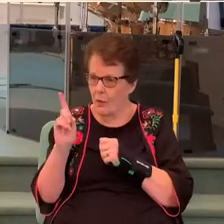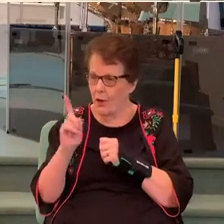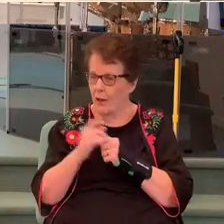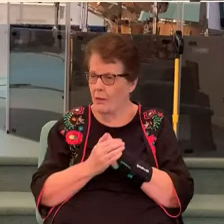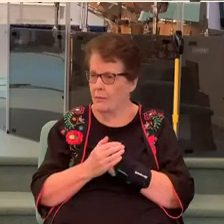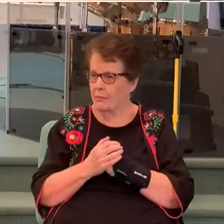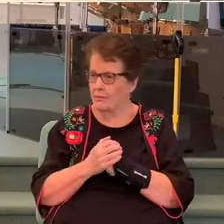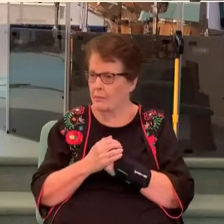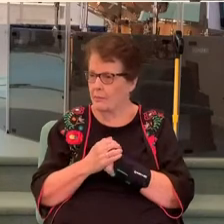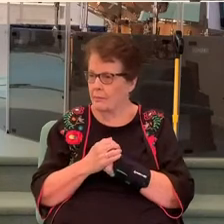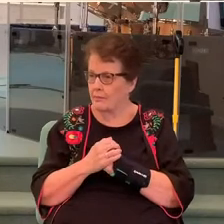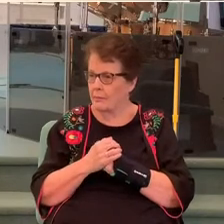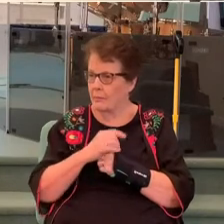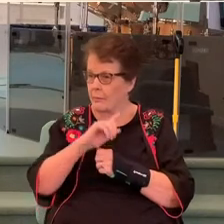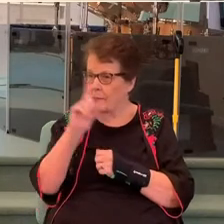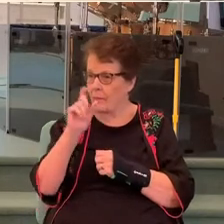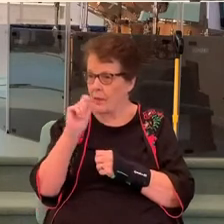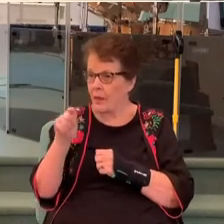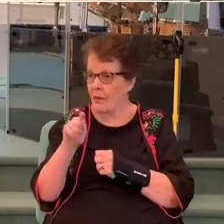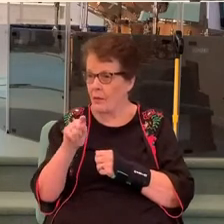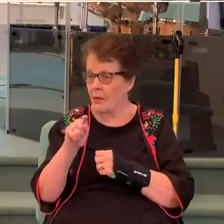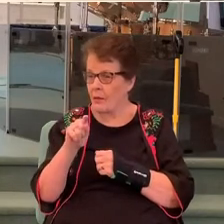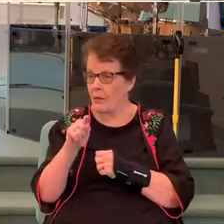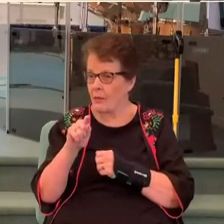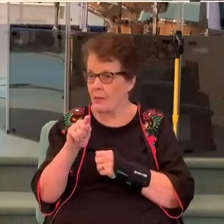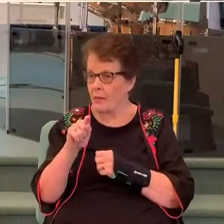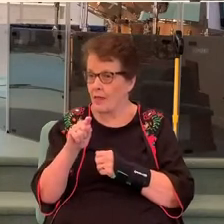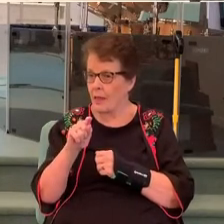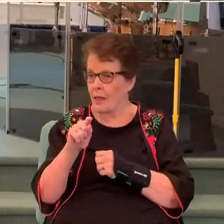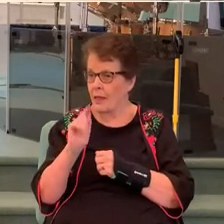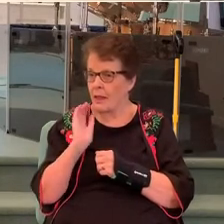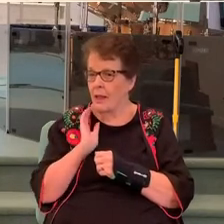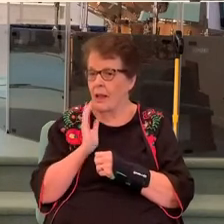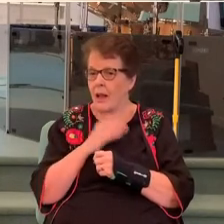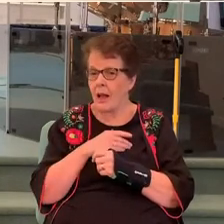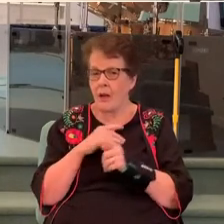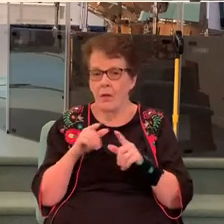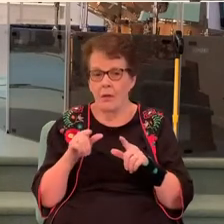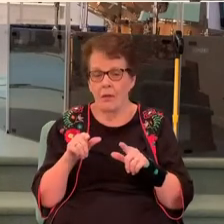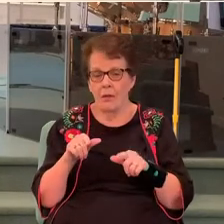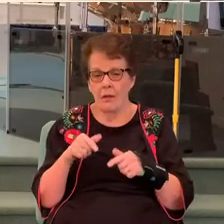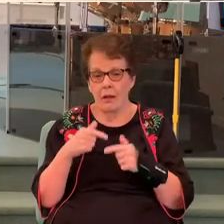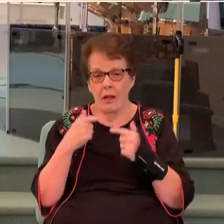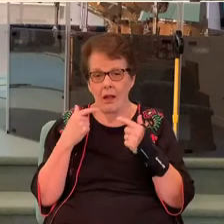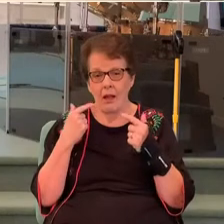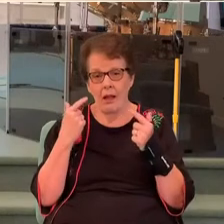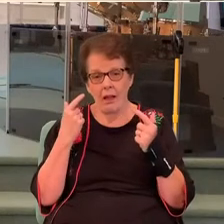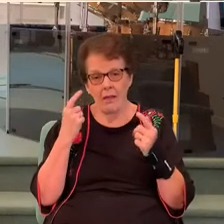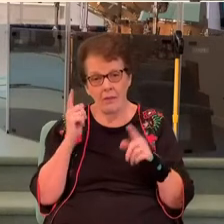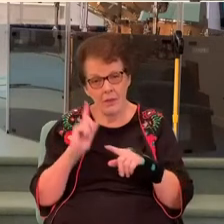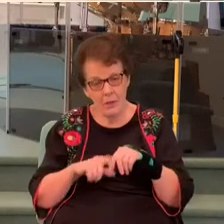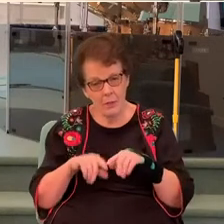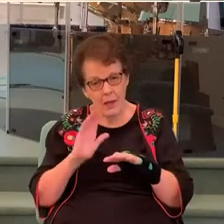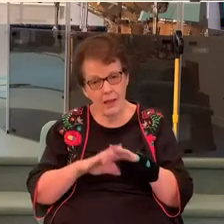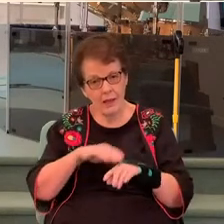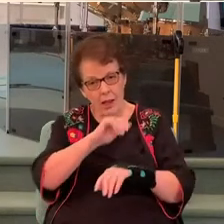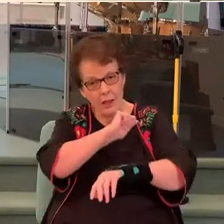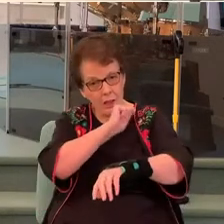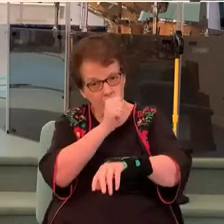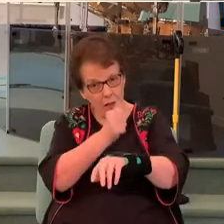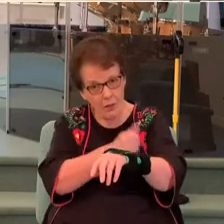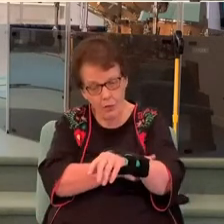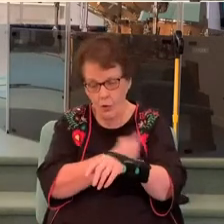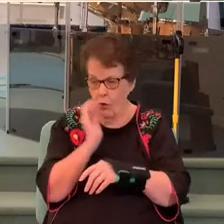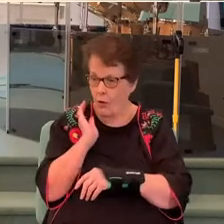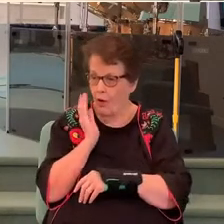Could it be that the condition of our entire lives depends on the quality of our prayer life? And is it